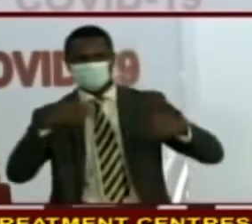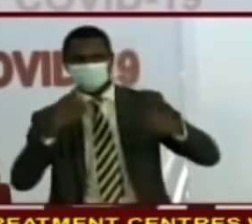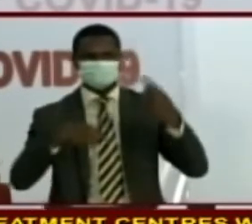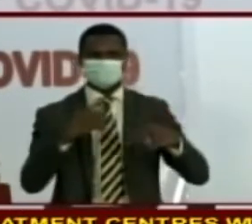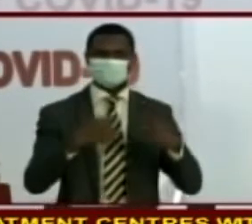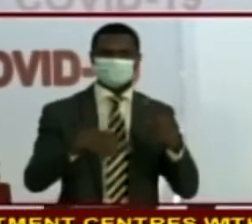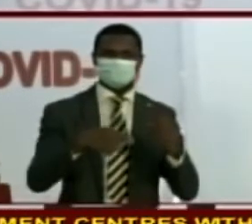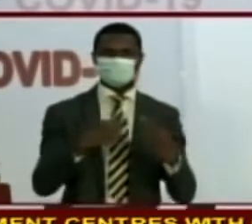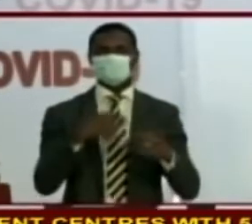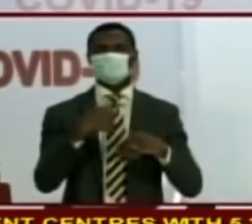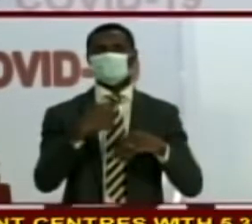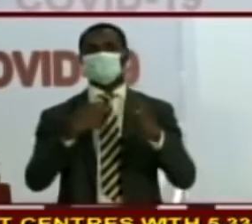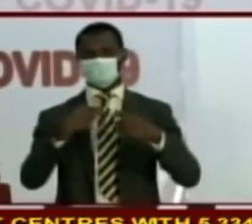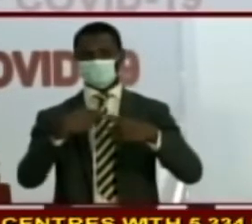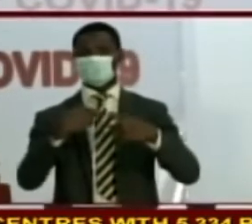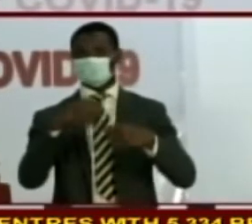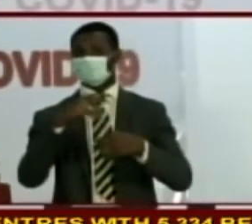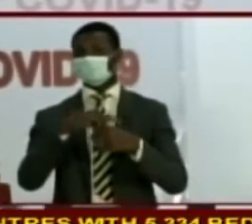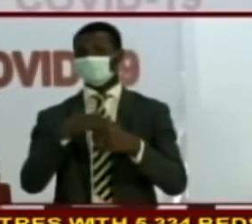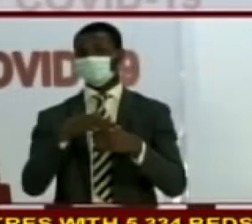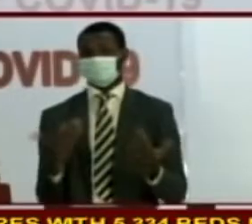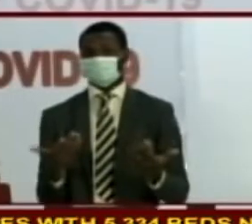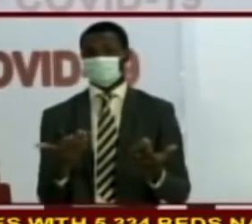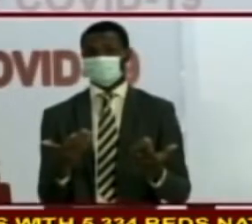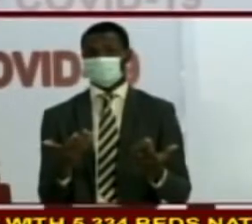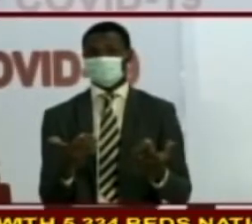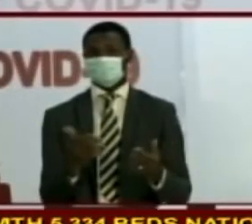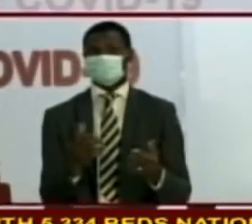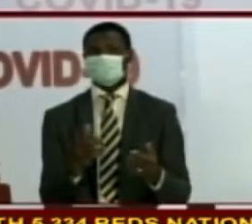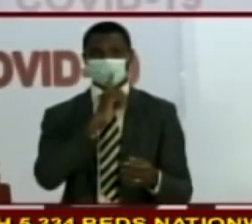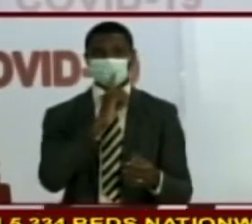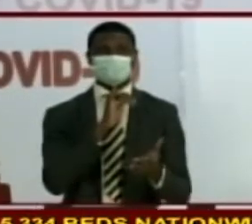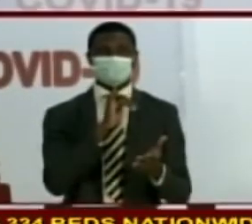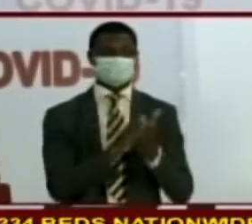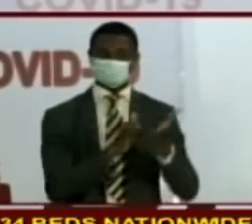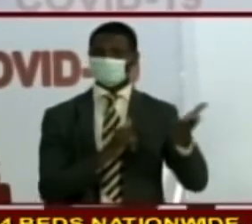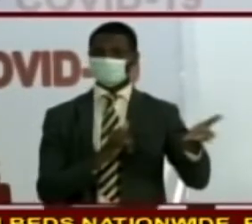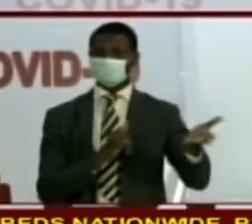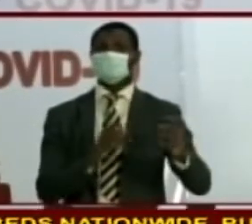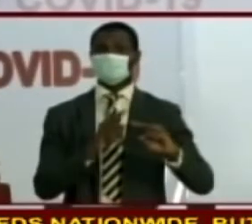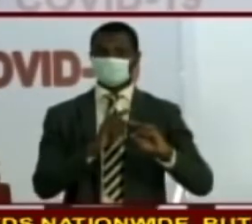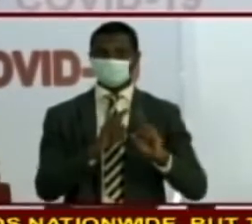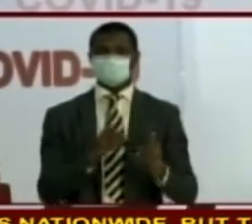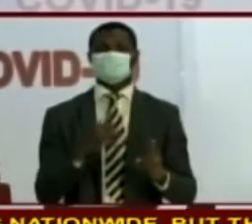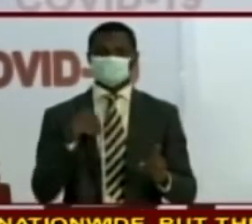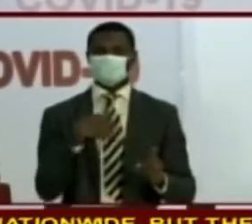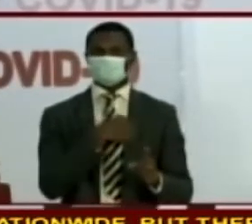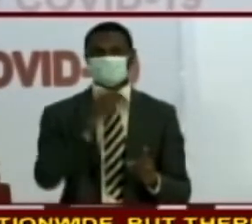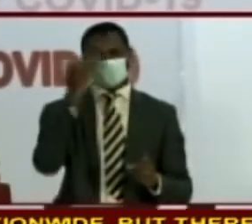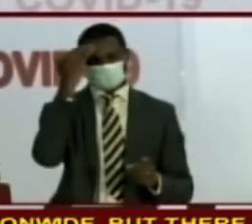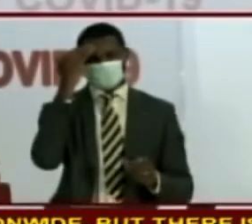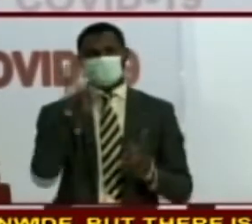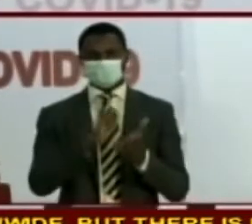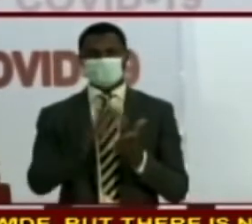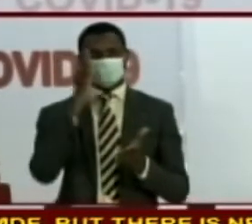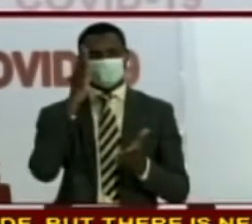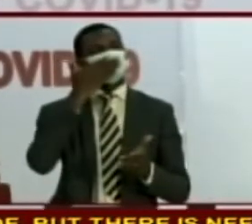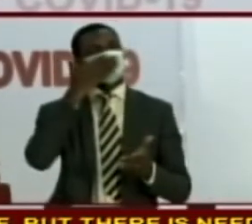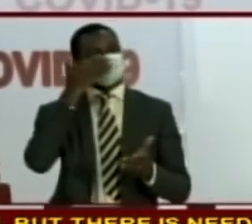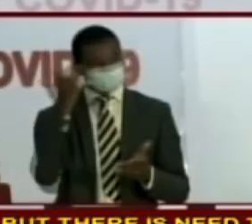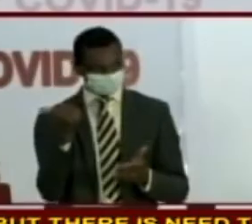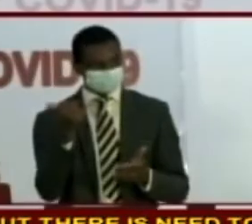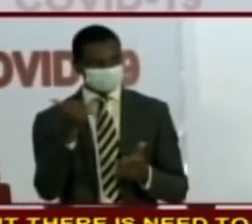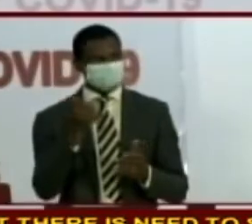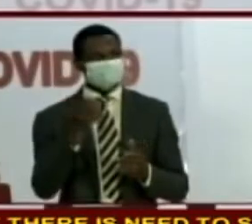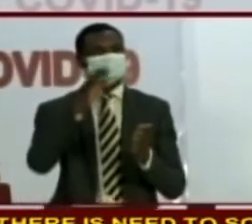processes. So even that one is not a perfect system, but I think it's a much, much better in terms of cost effectiveness,